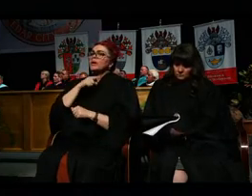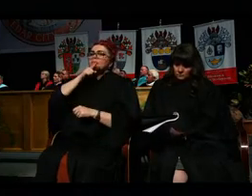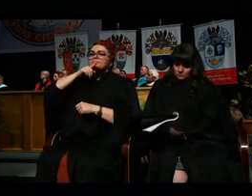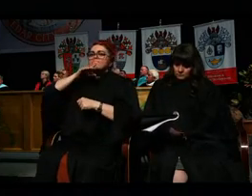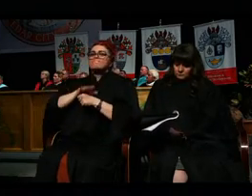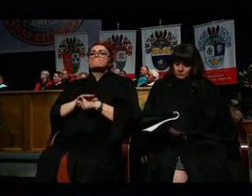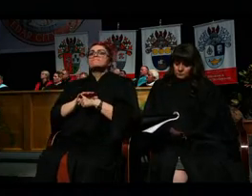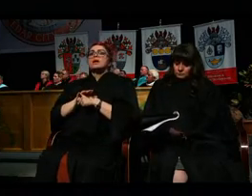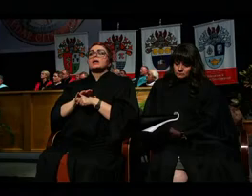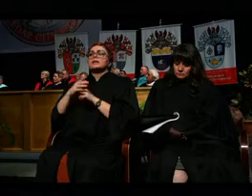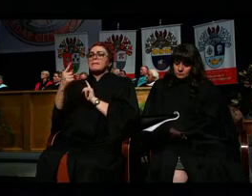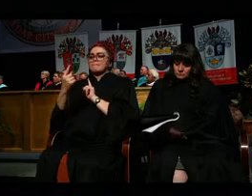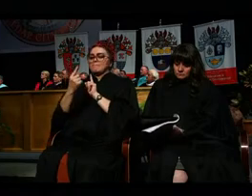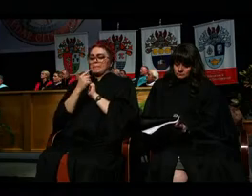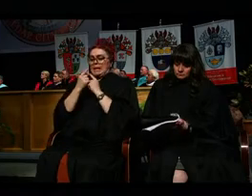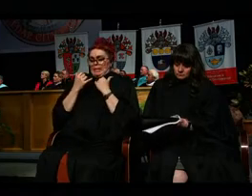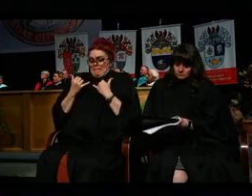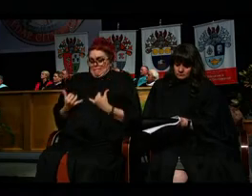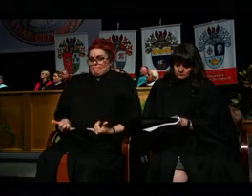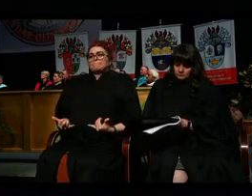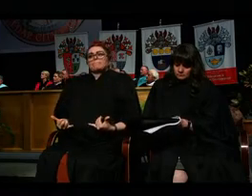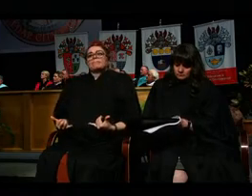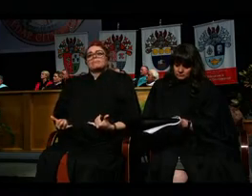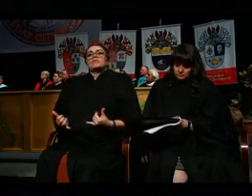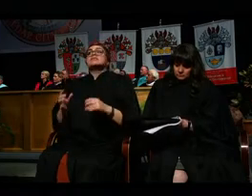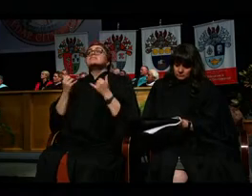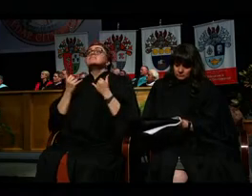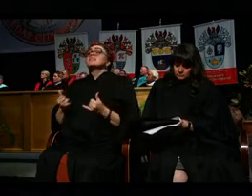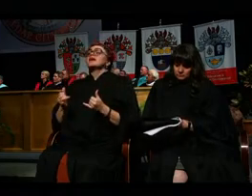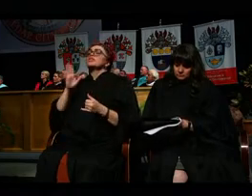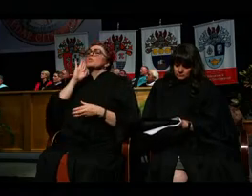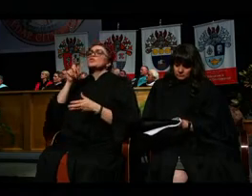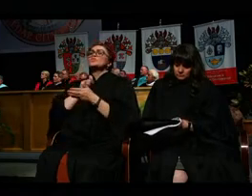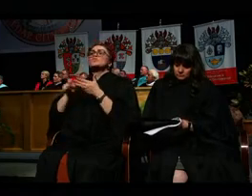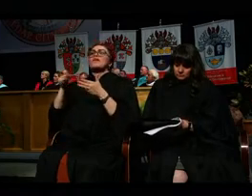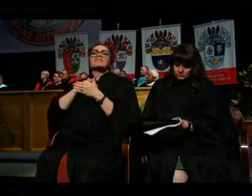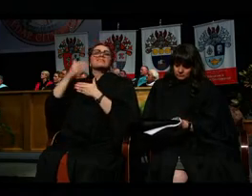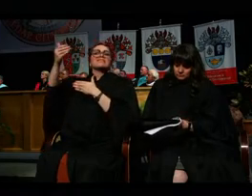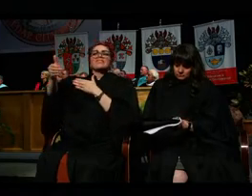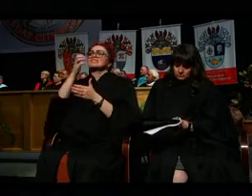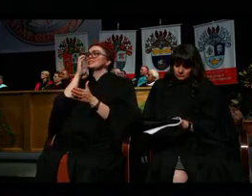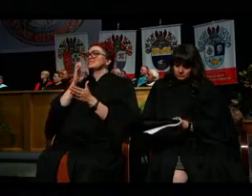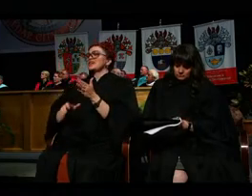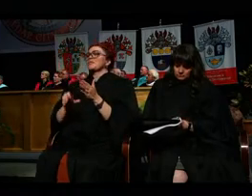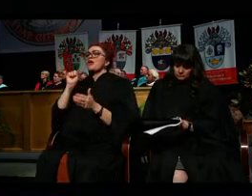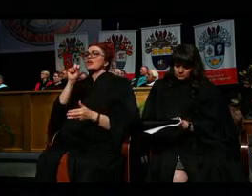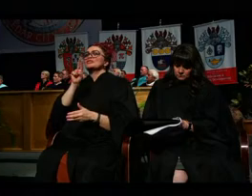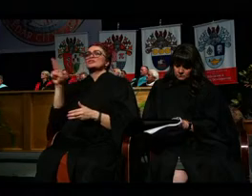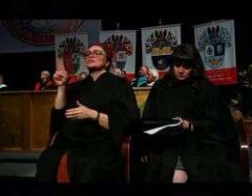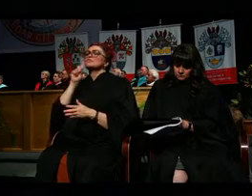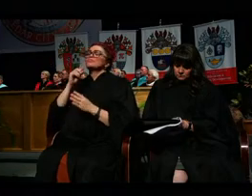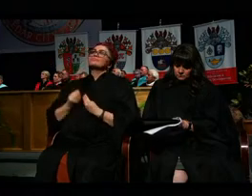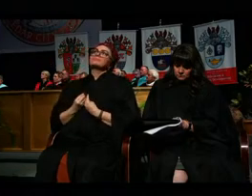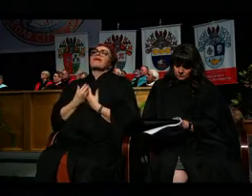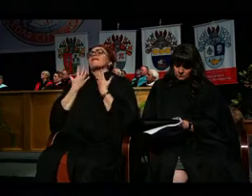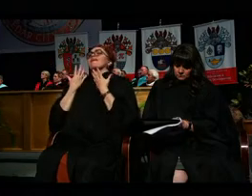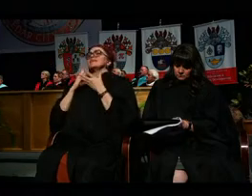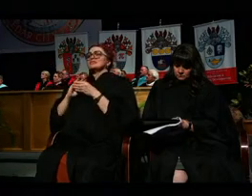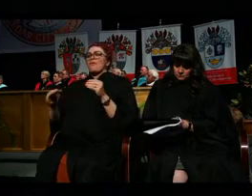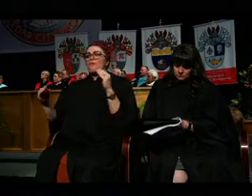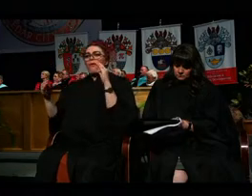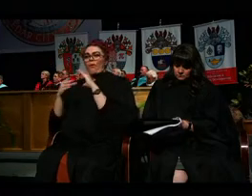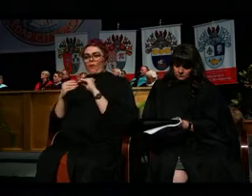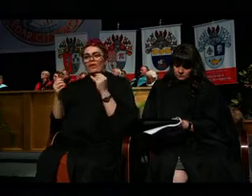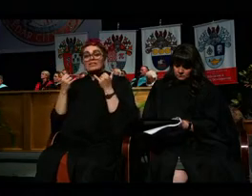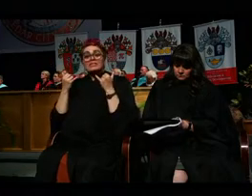moment. Together, let's write the next exciting chapters in SUU's inspiring story. And